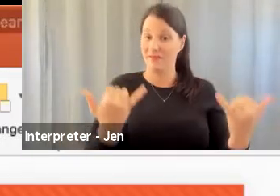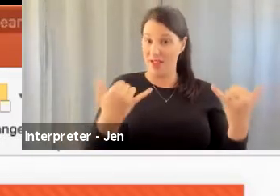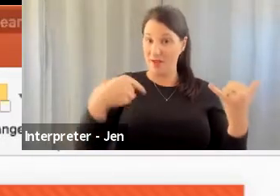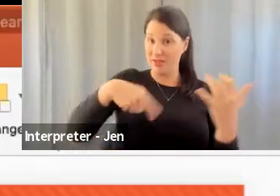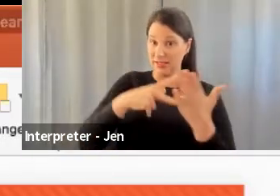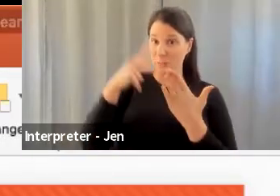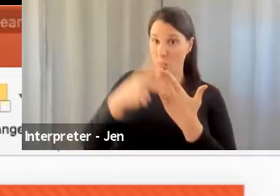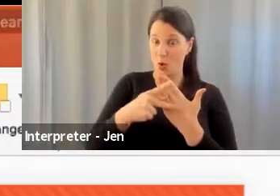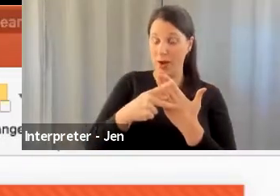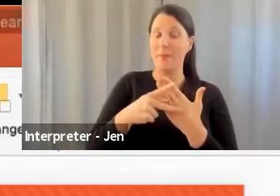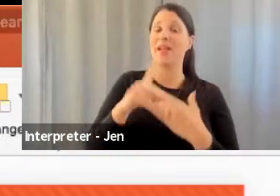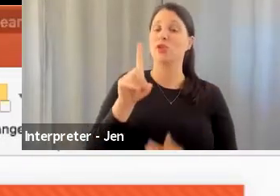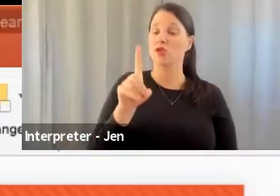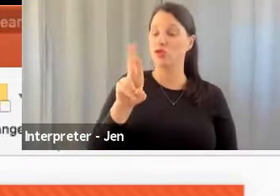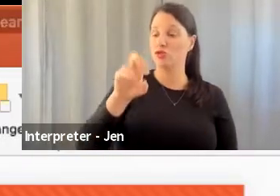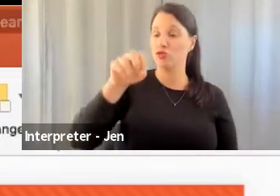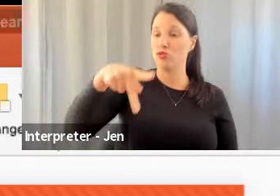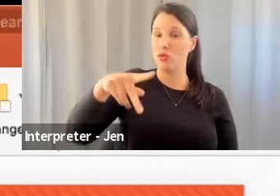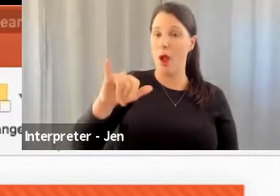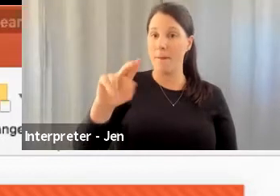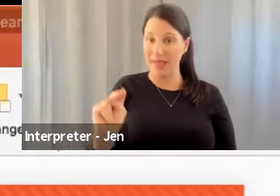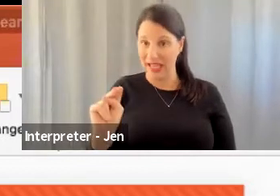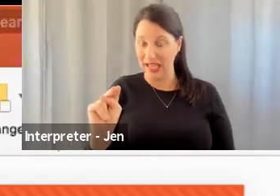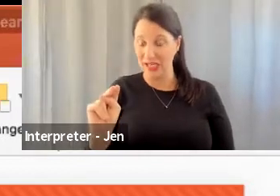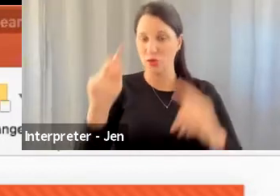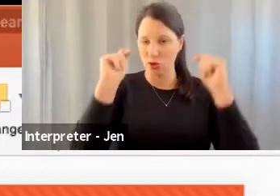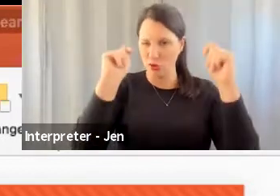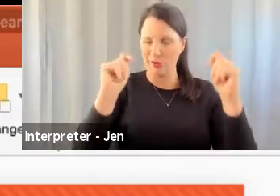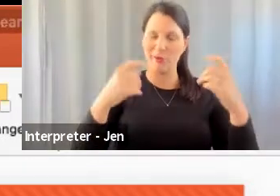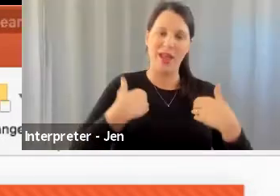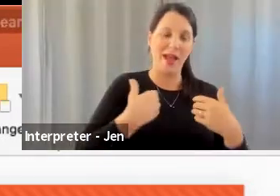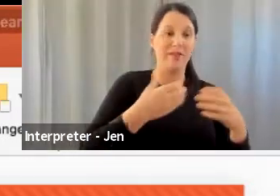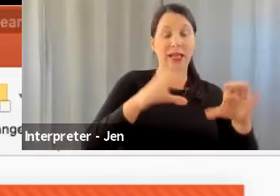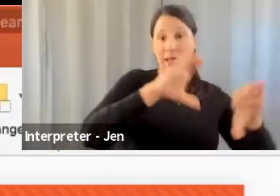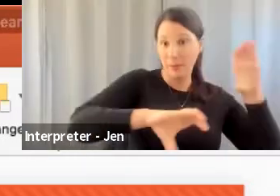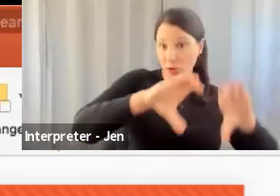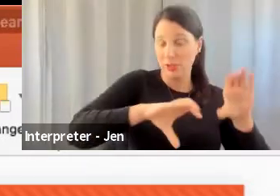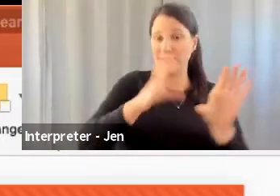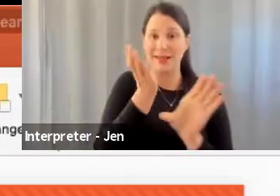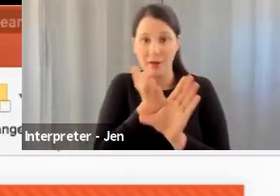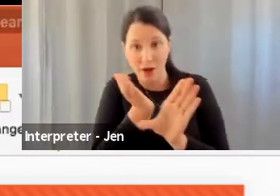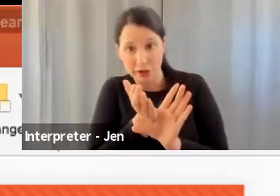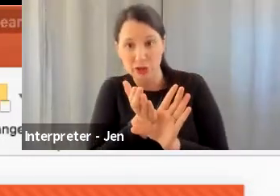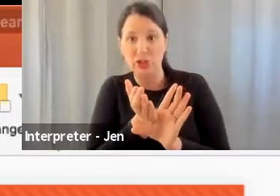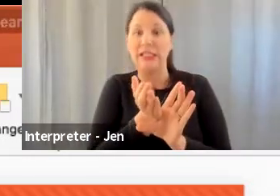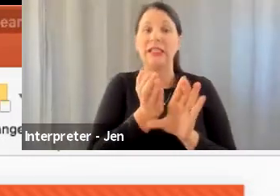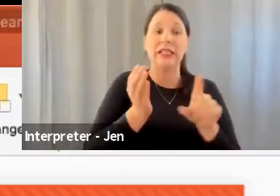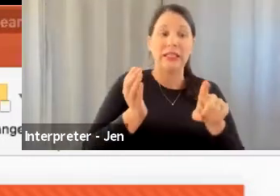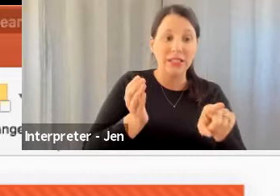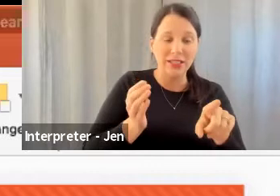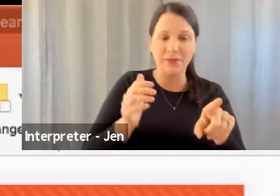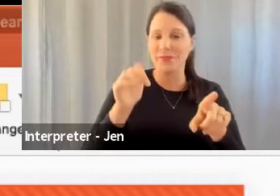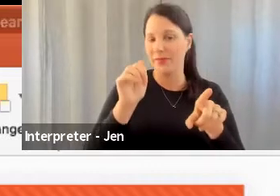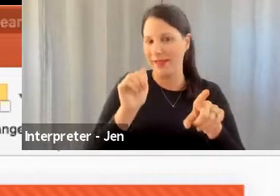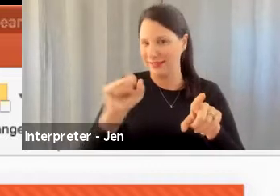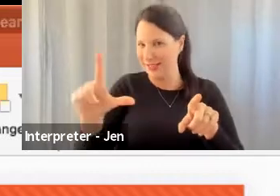on chemistry, biology, Japanese, psychology, accounting, and CIT. We also offer ASL